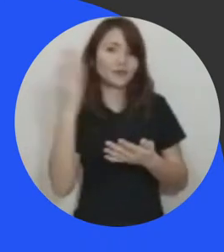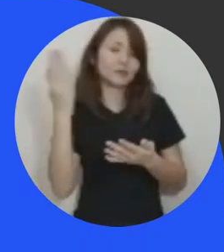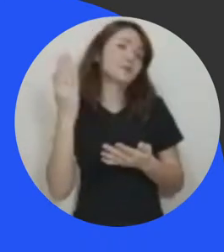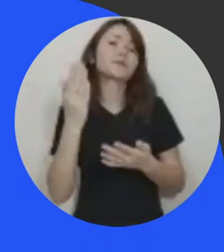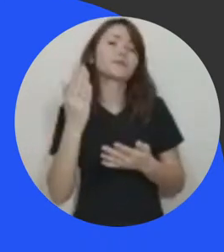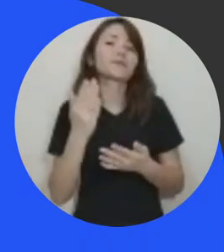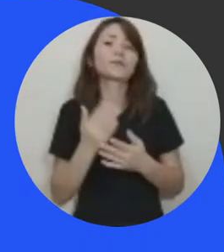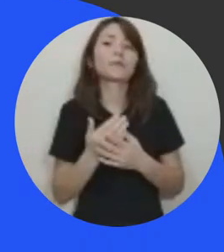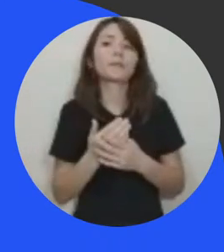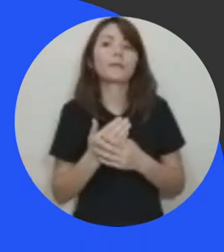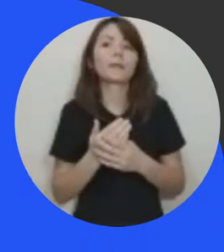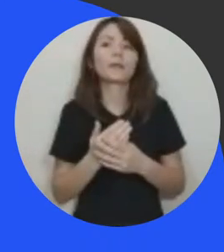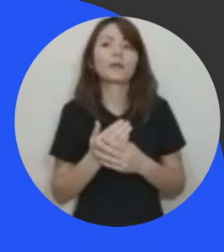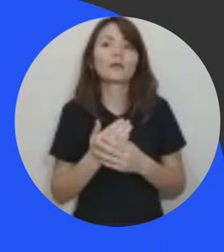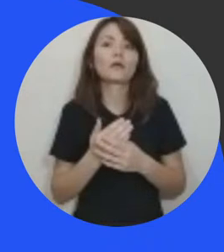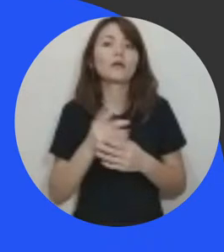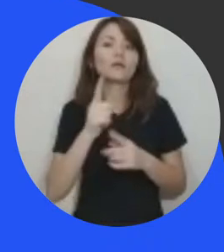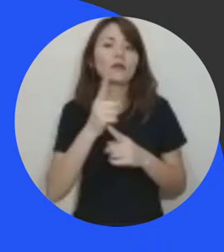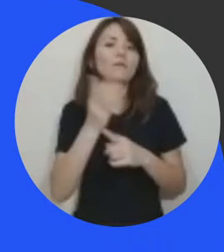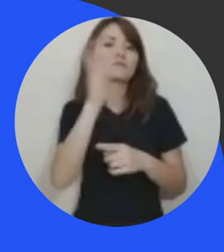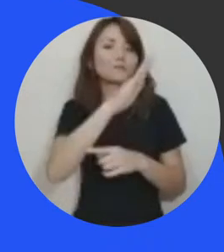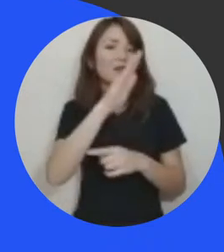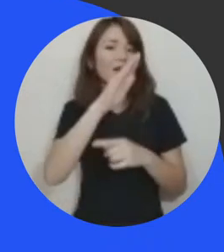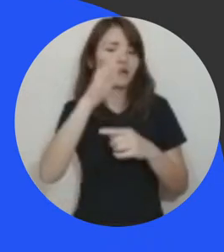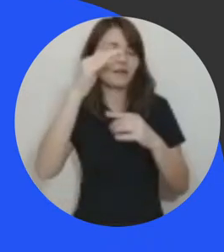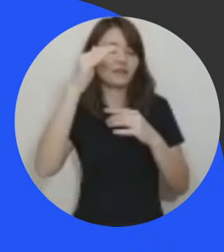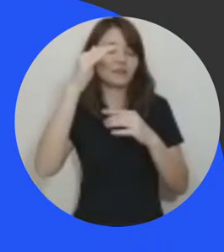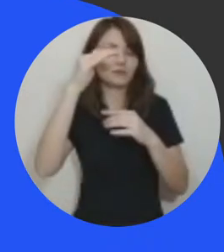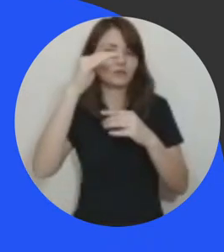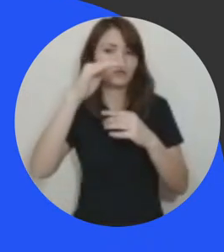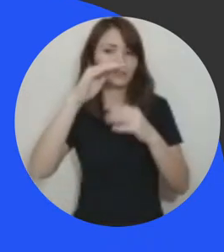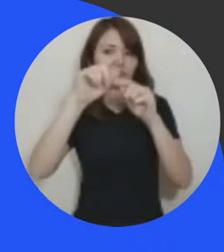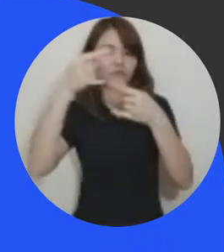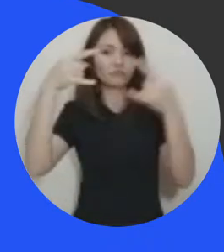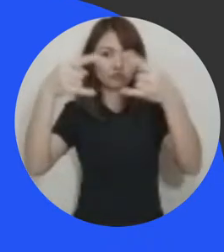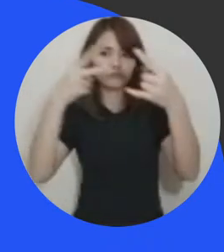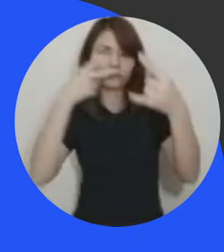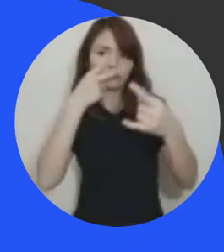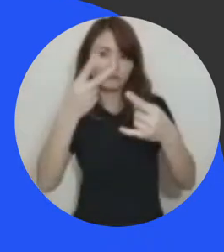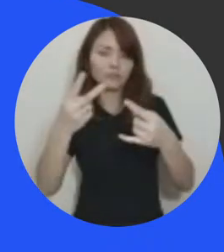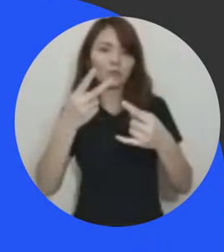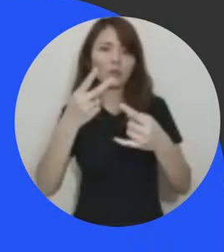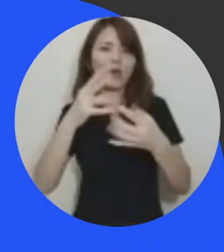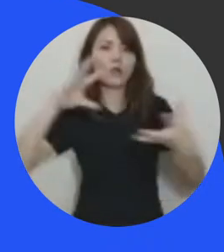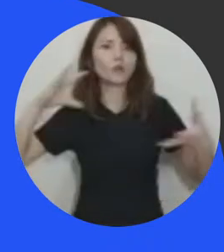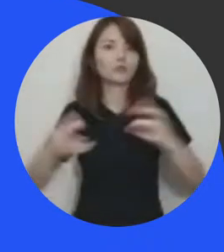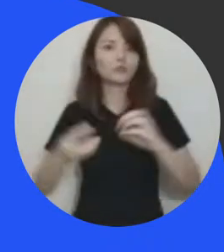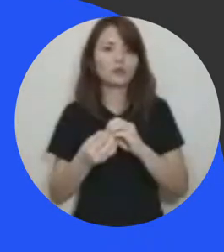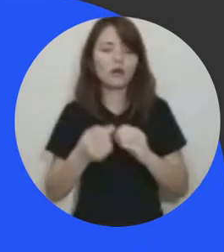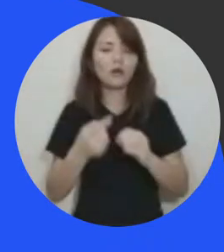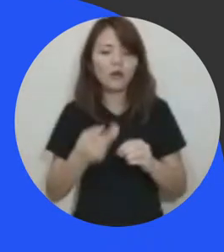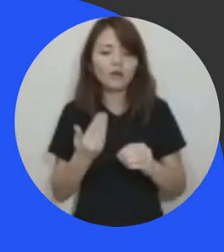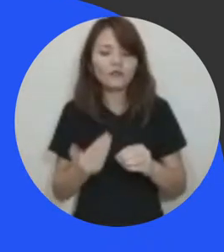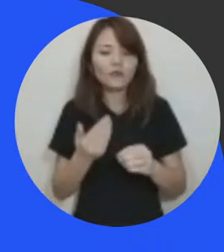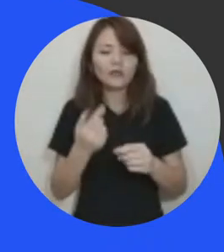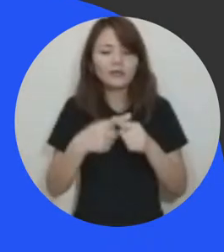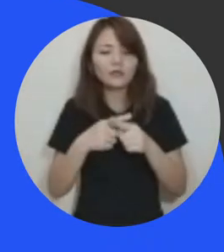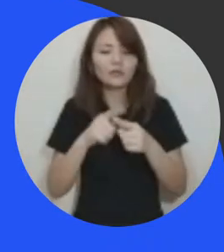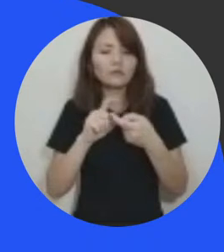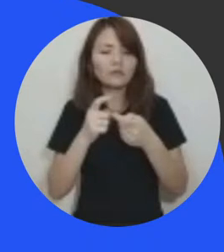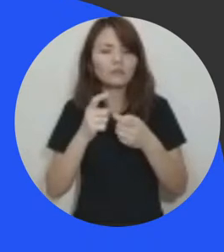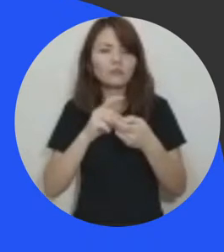of the screen as you look at it is the output that we get from that. So as sequence reads are